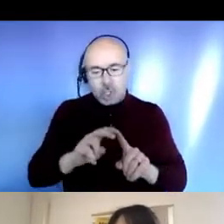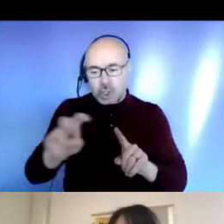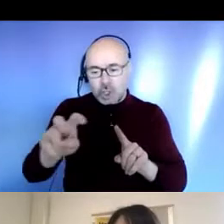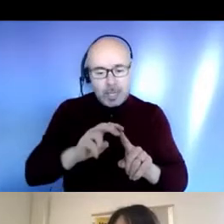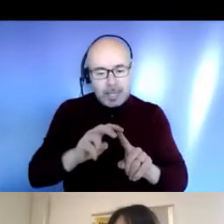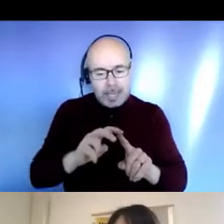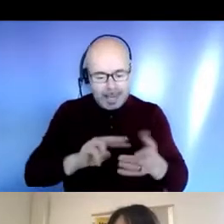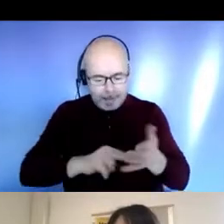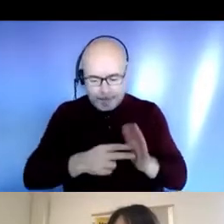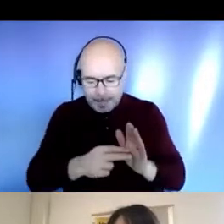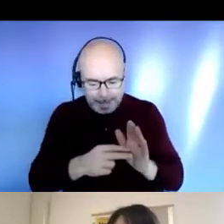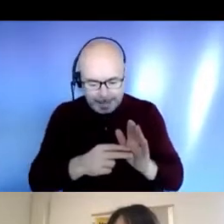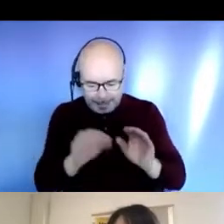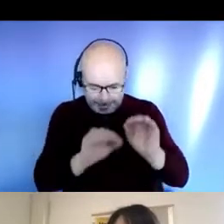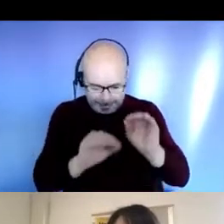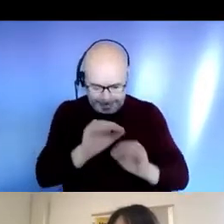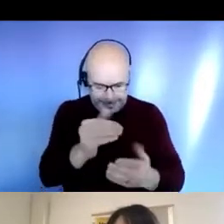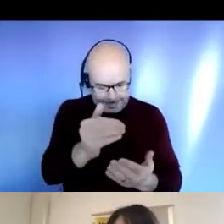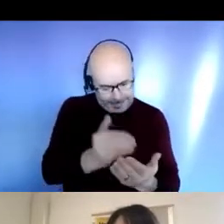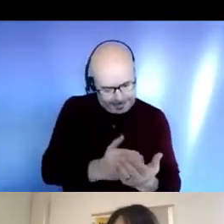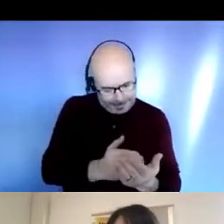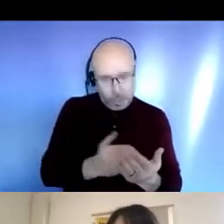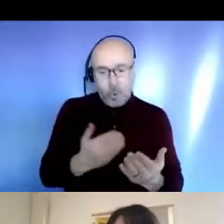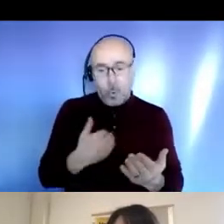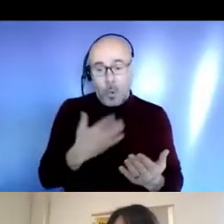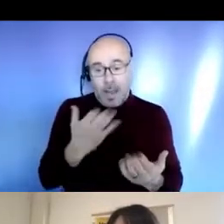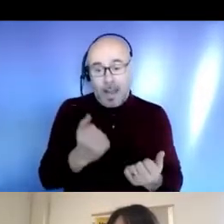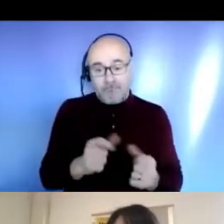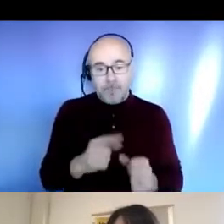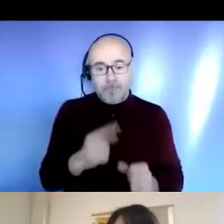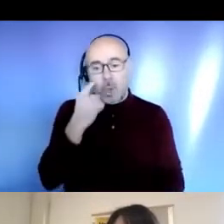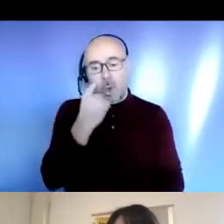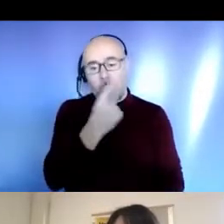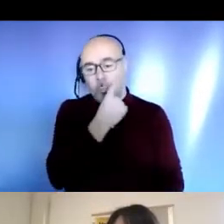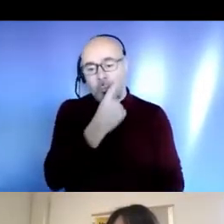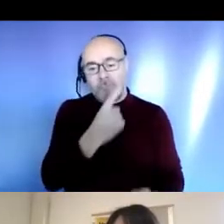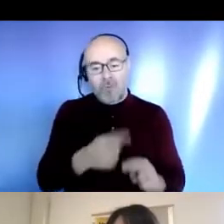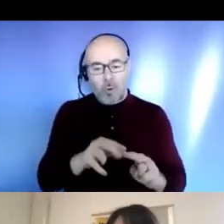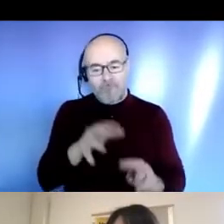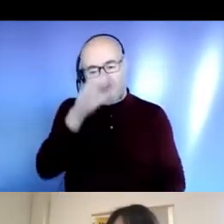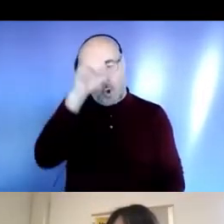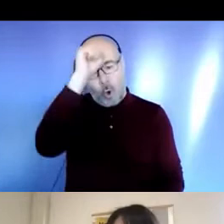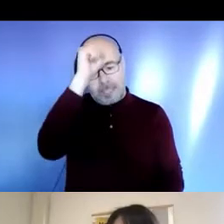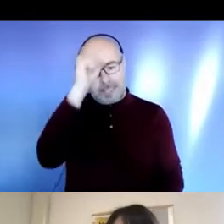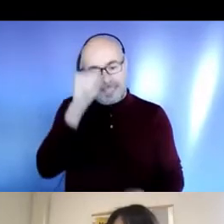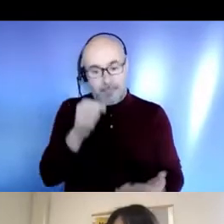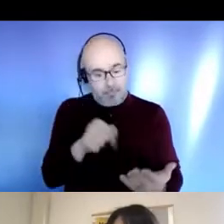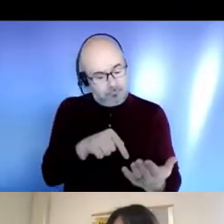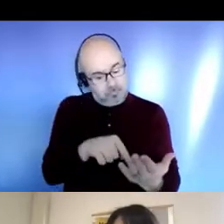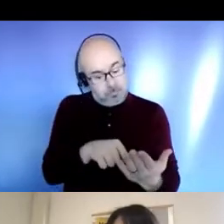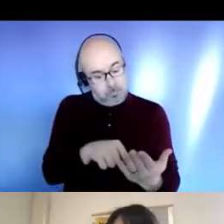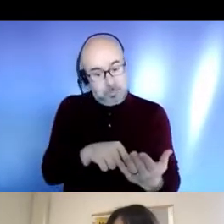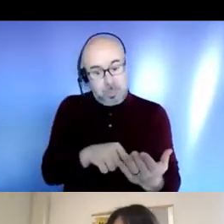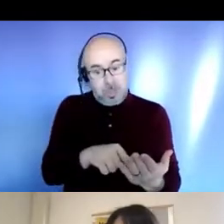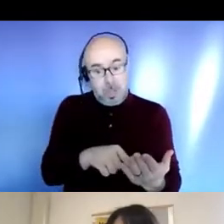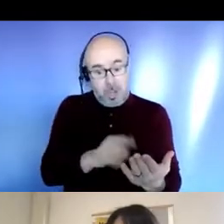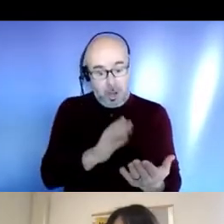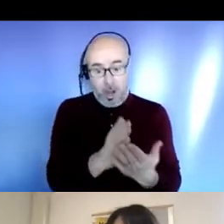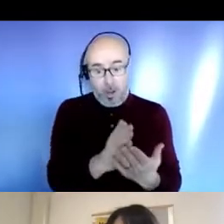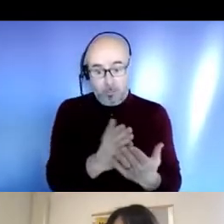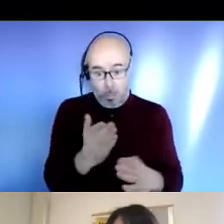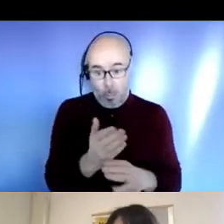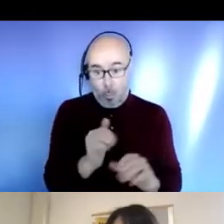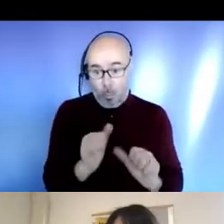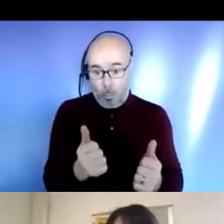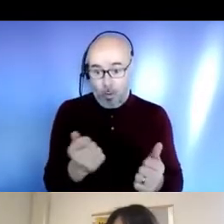challenges. And we developed some proof of concepts. So we kind of had an idea that it could work. And luckily, earlier this